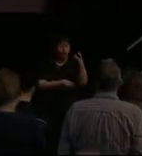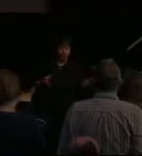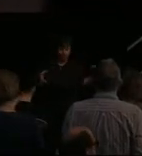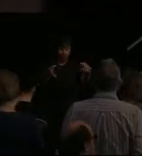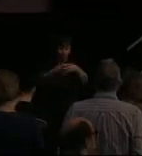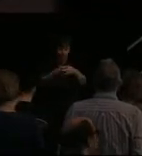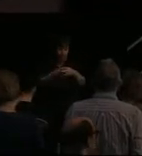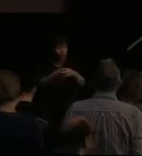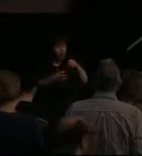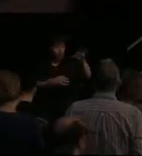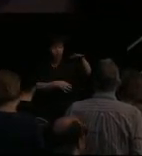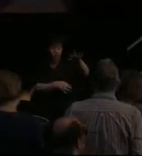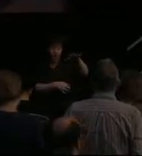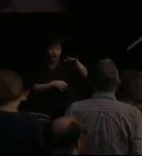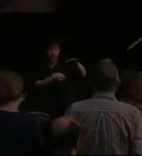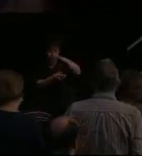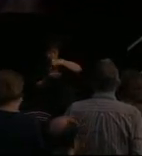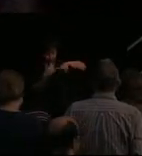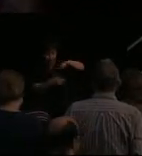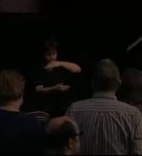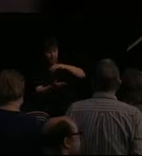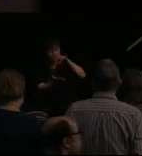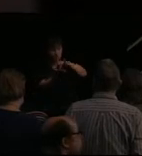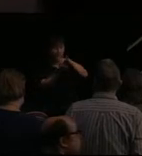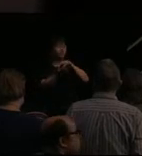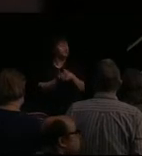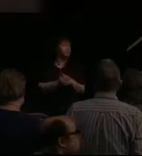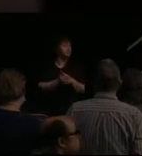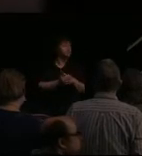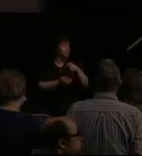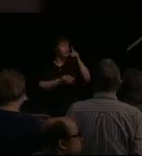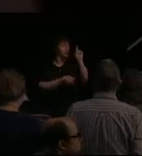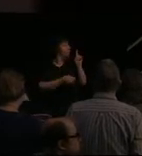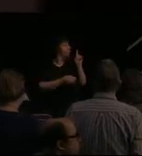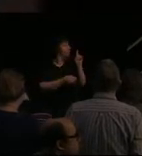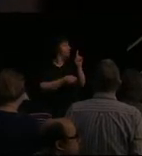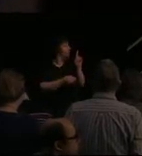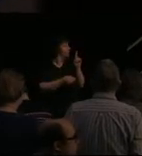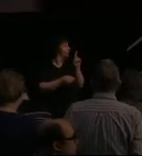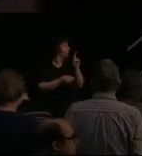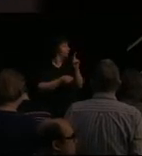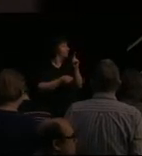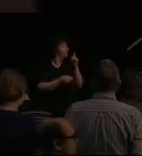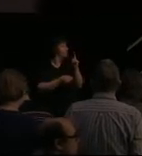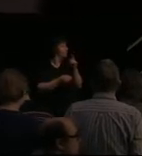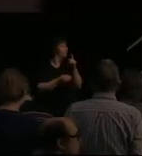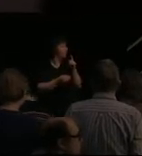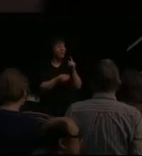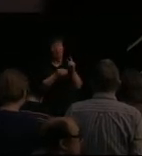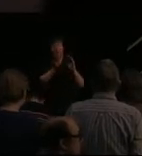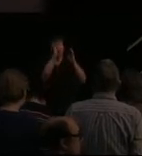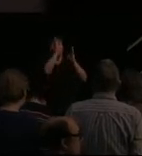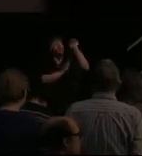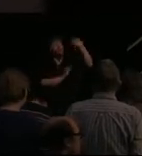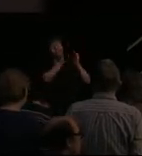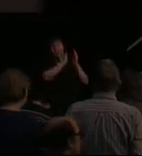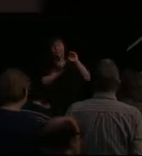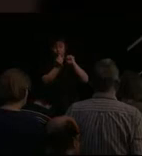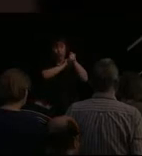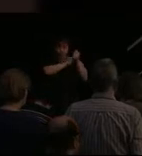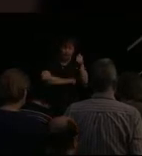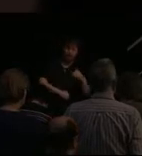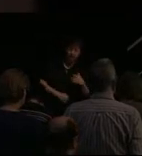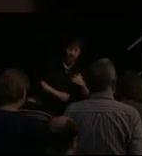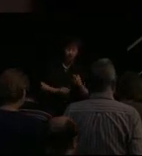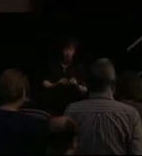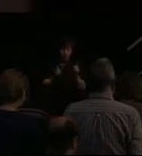gathered, there you are in the midst of them. And God, the preach can change people's lives. The word of God can change